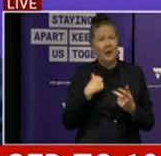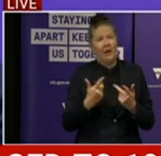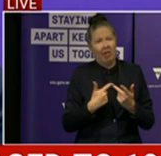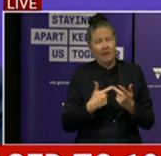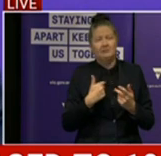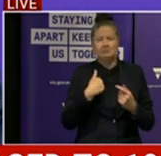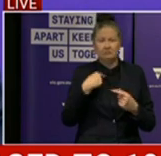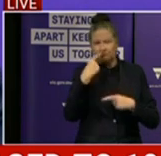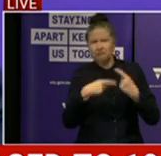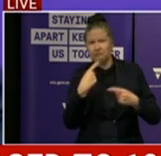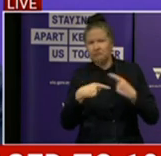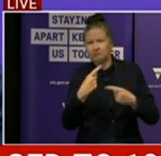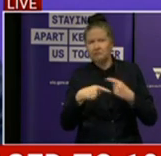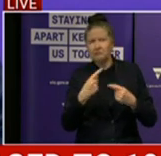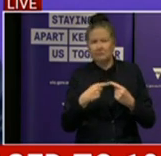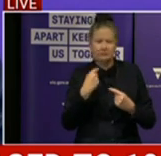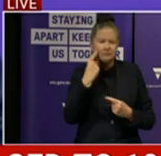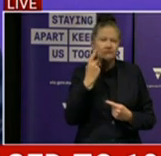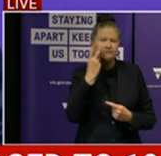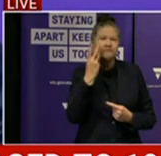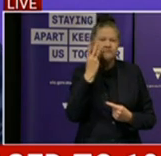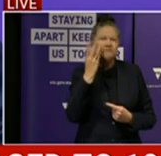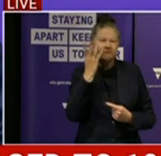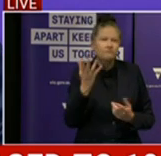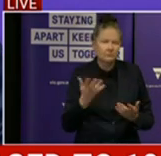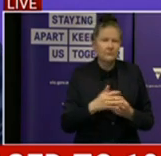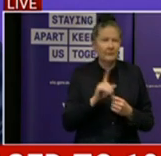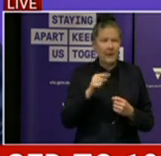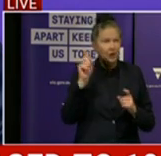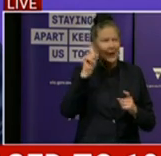consequent to this in the days to come. But this is a great day for regional Victoria.